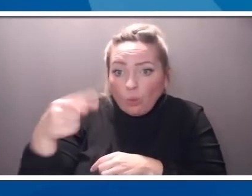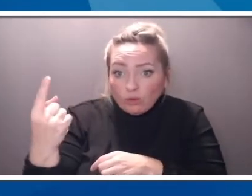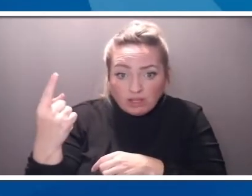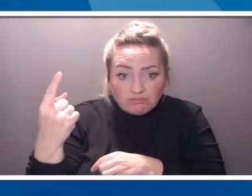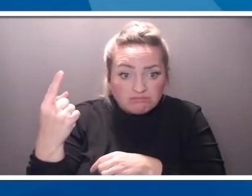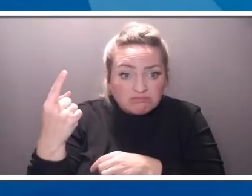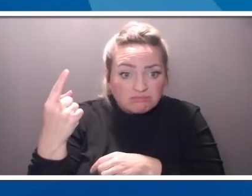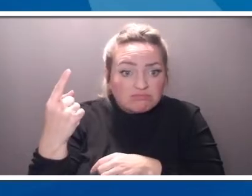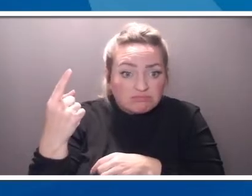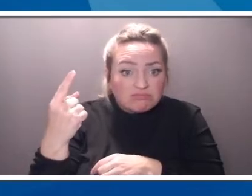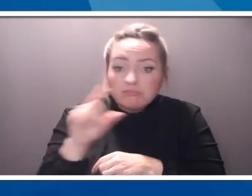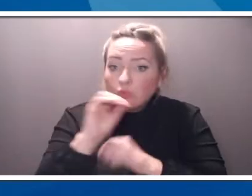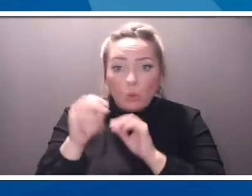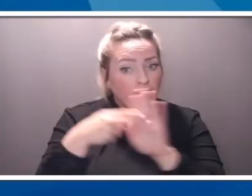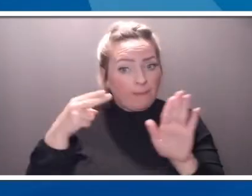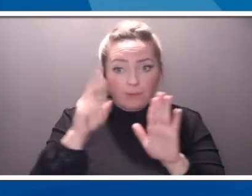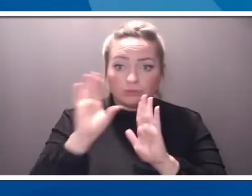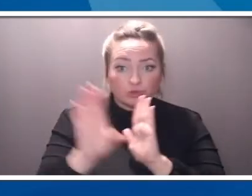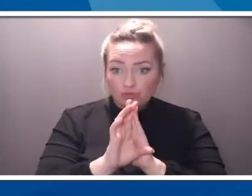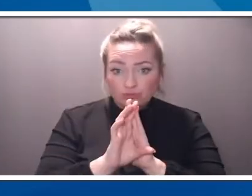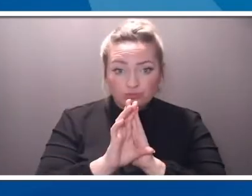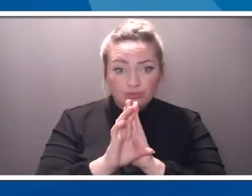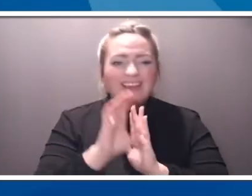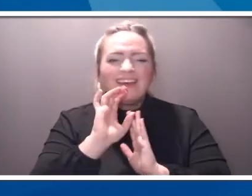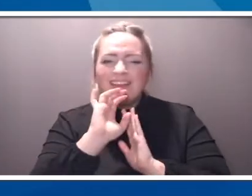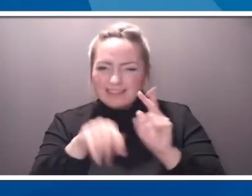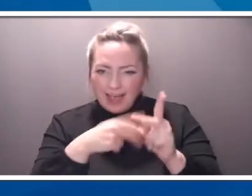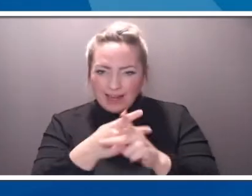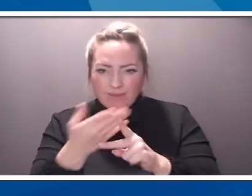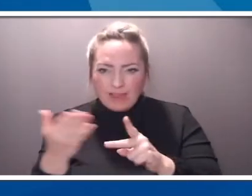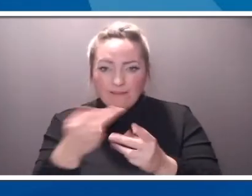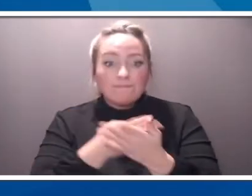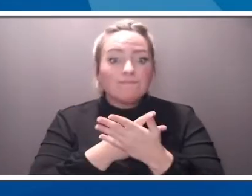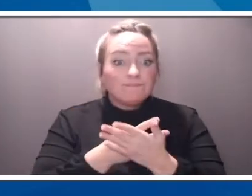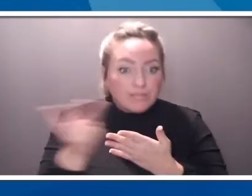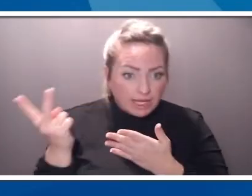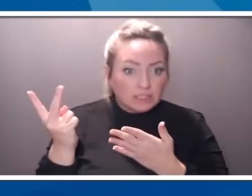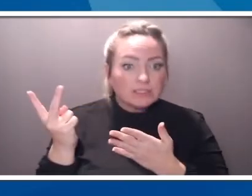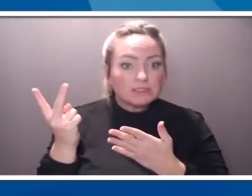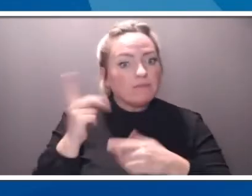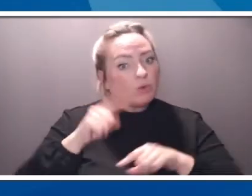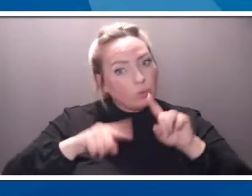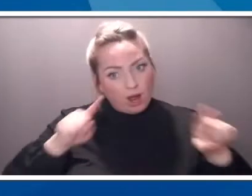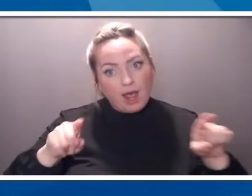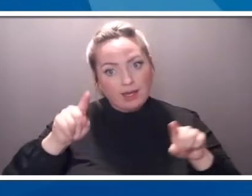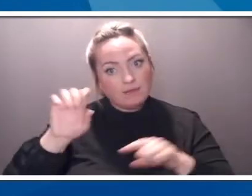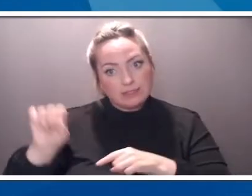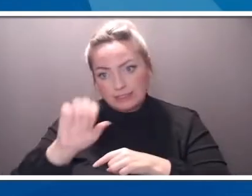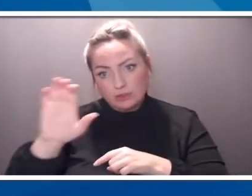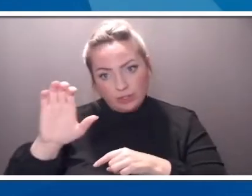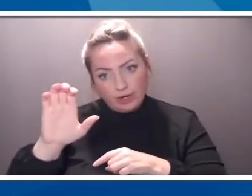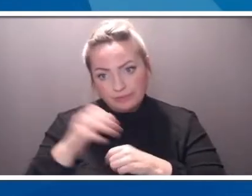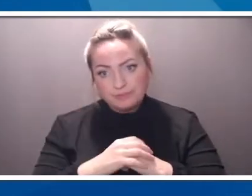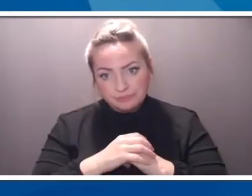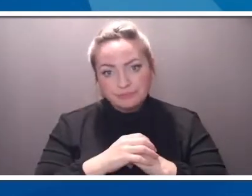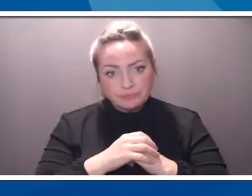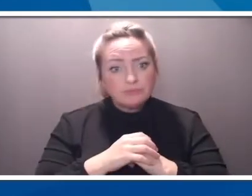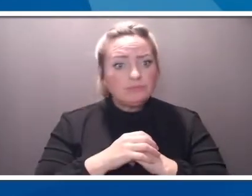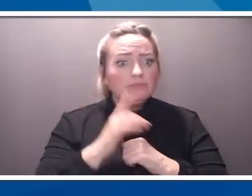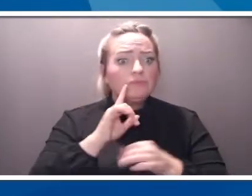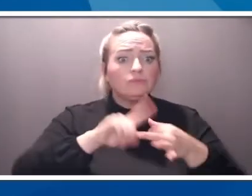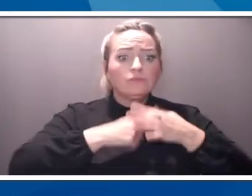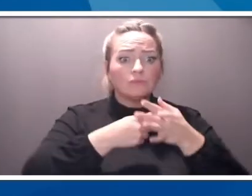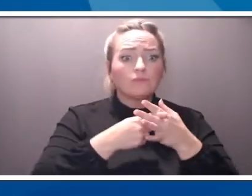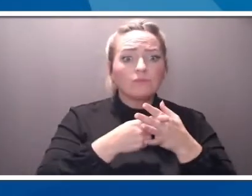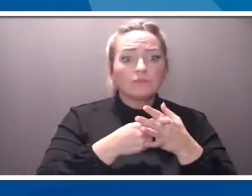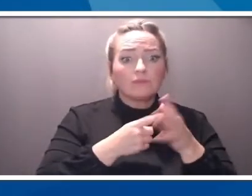there. It's basically just a link and an unlabeled image. Now, this sort of thing fails a variety of success